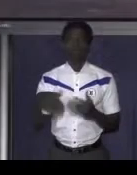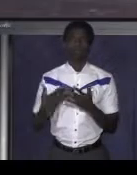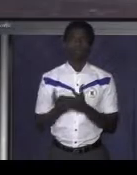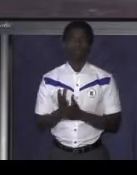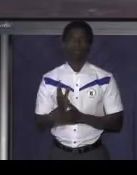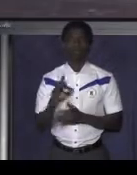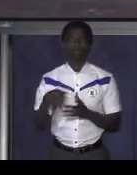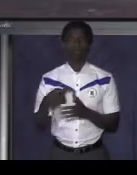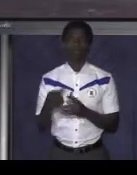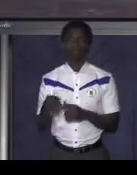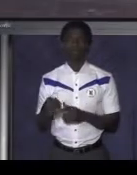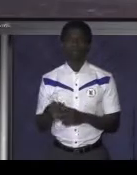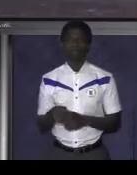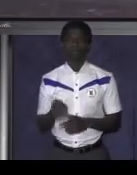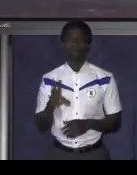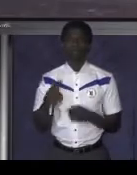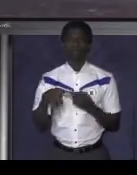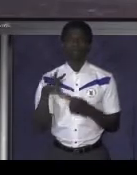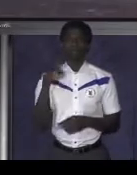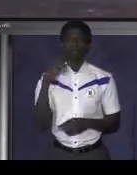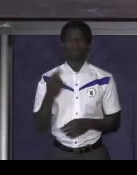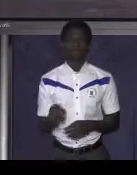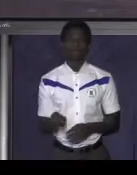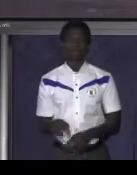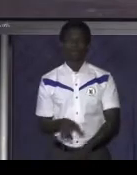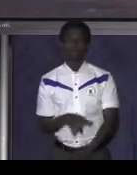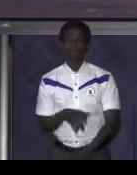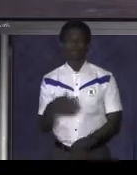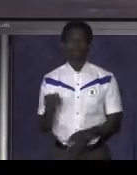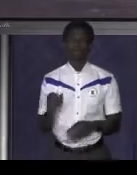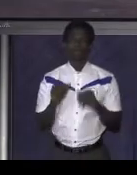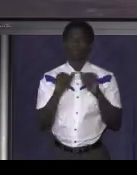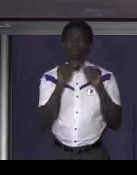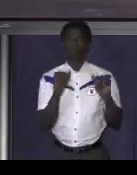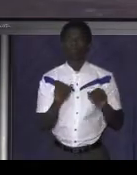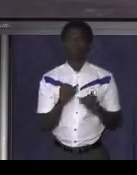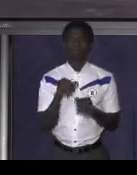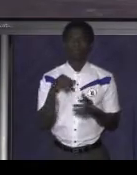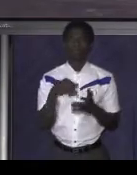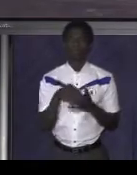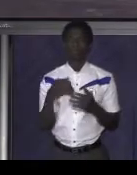Alrighty then. Well, to find the length of the square, well, the square